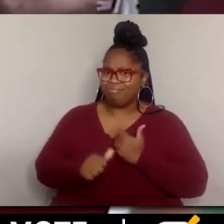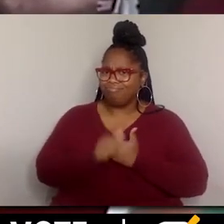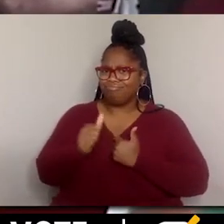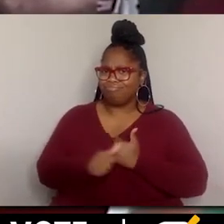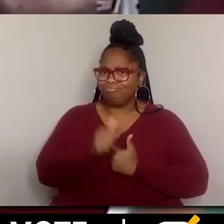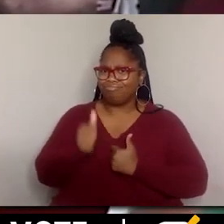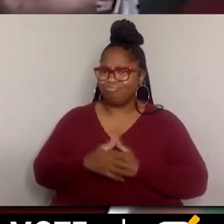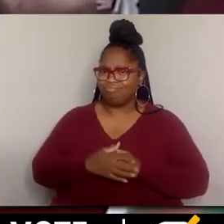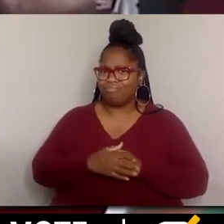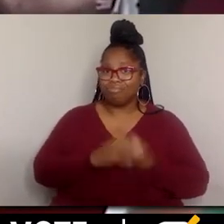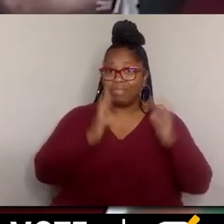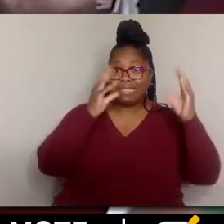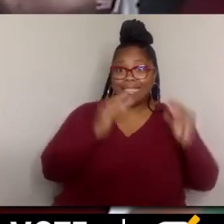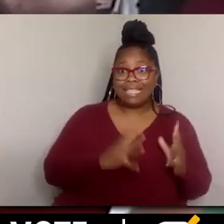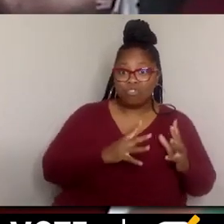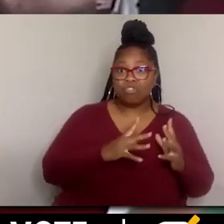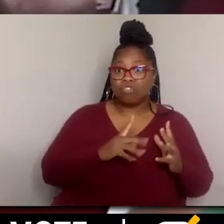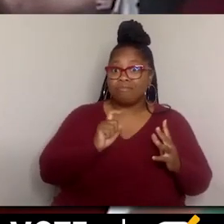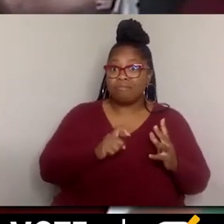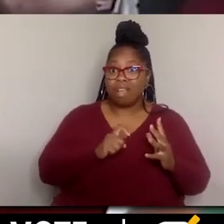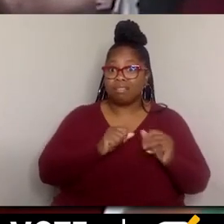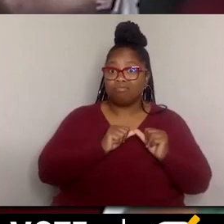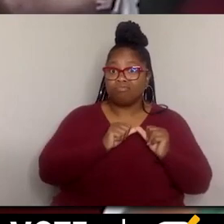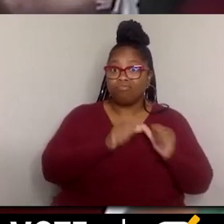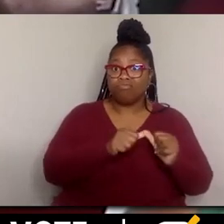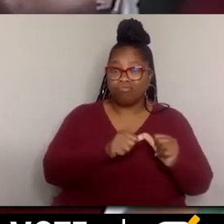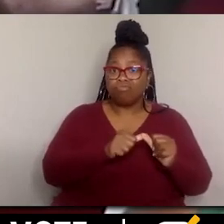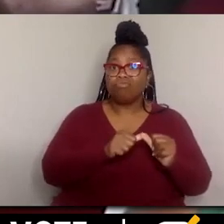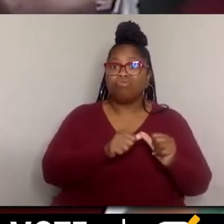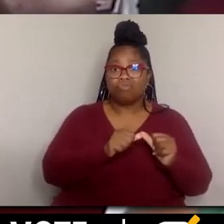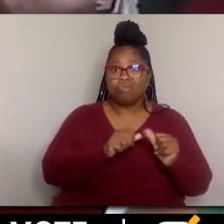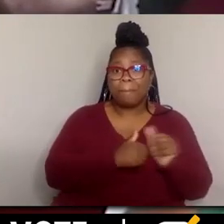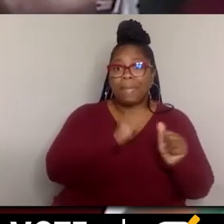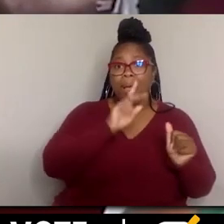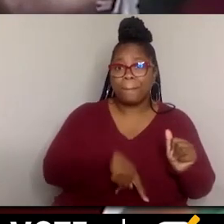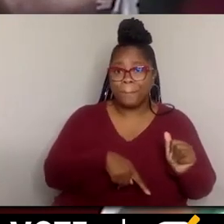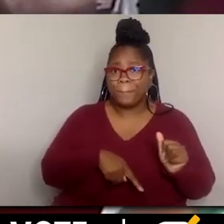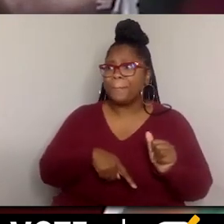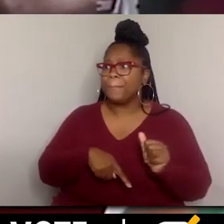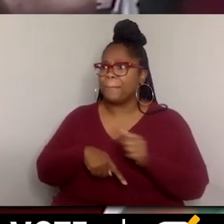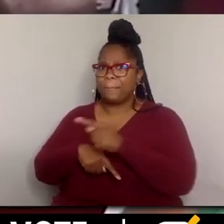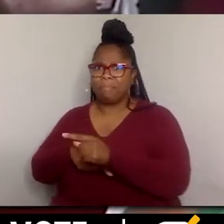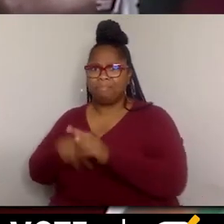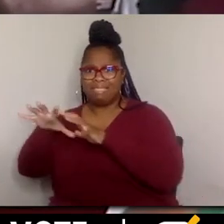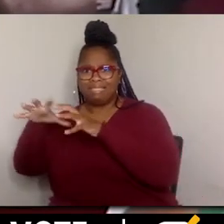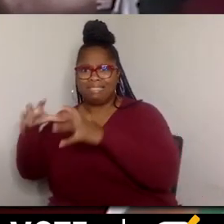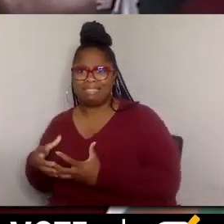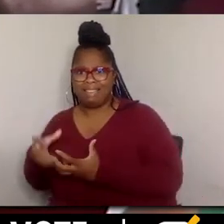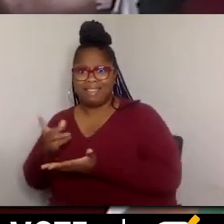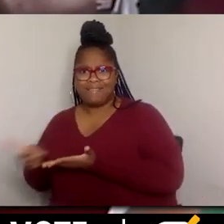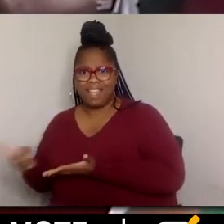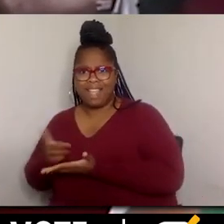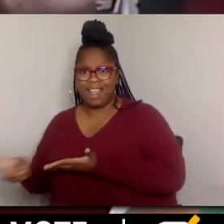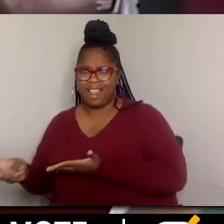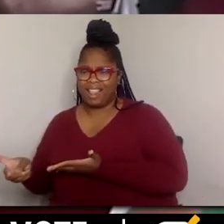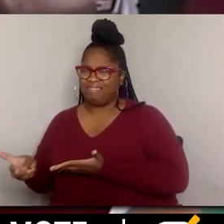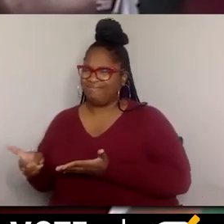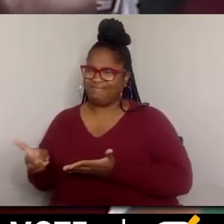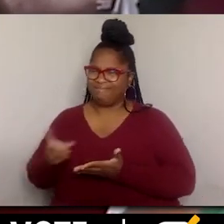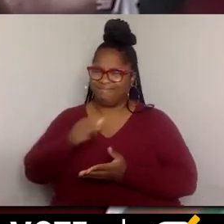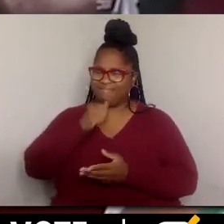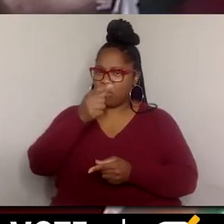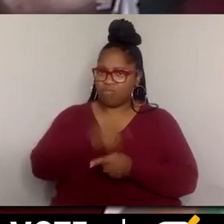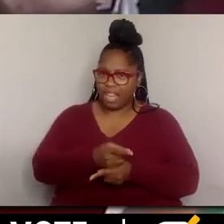society's shortfalls is nothing new, but it's not right. Besides a national failure of